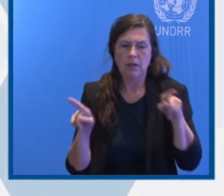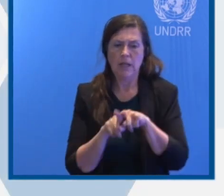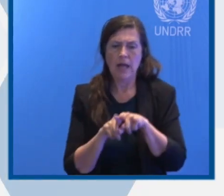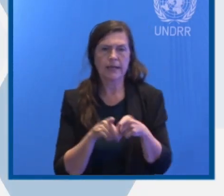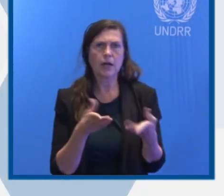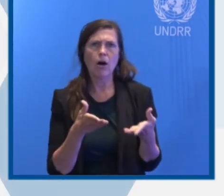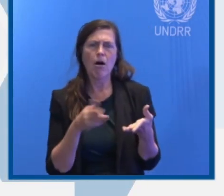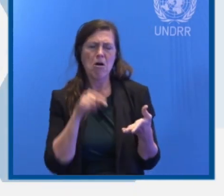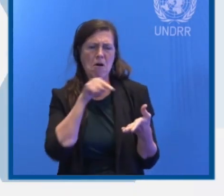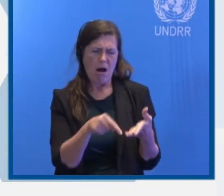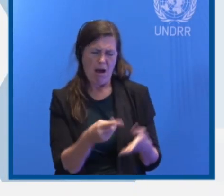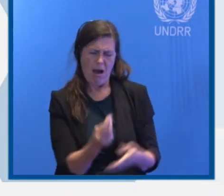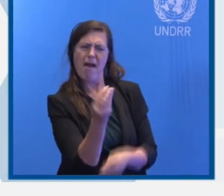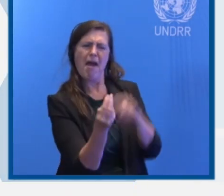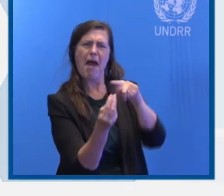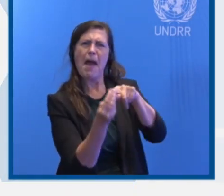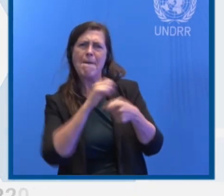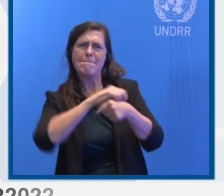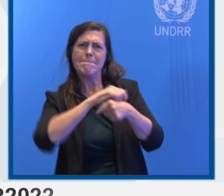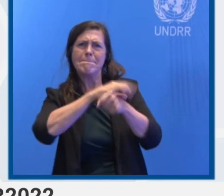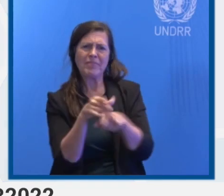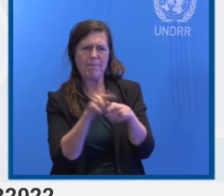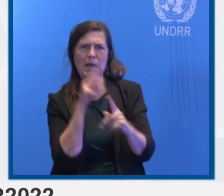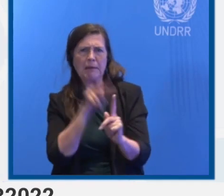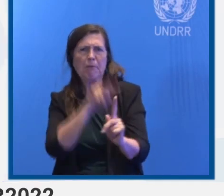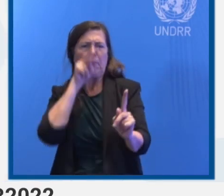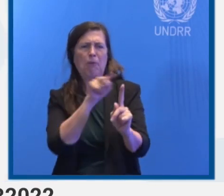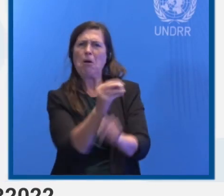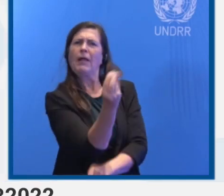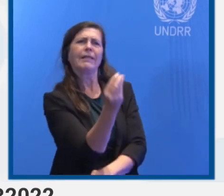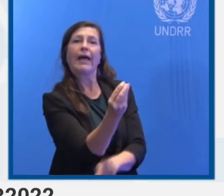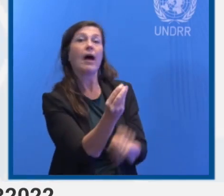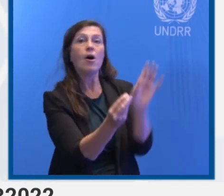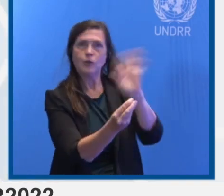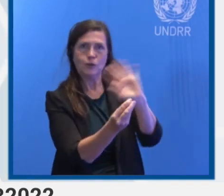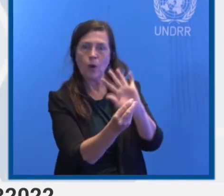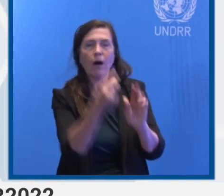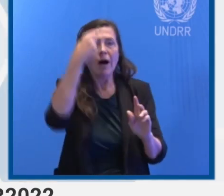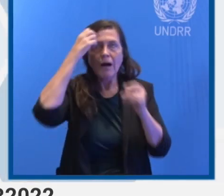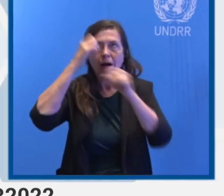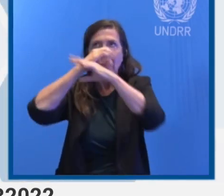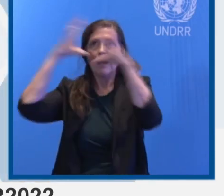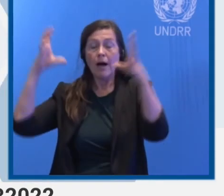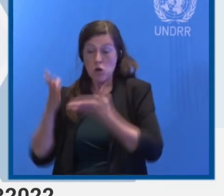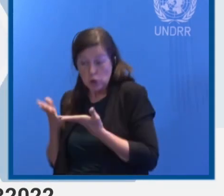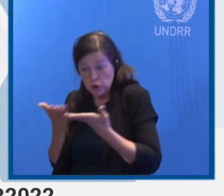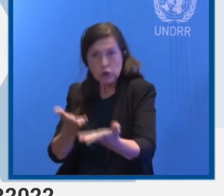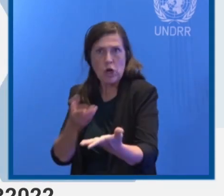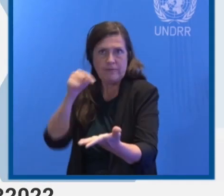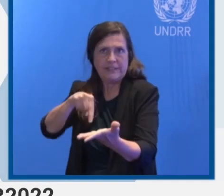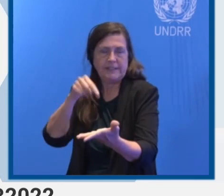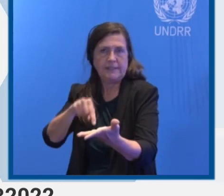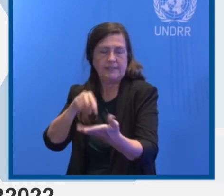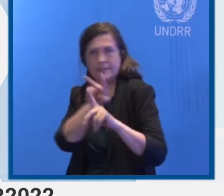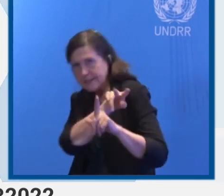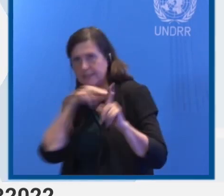is missing one small component to function. Without